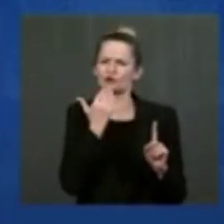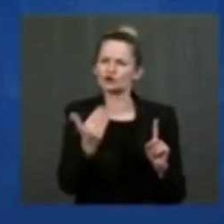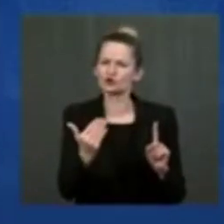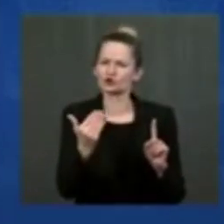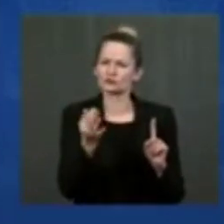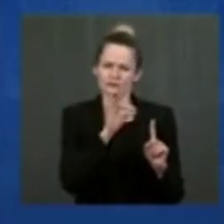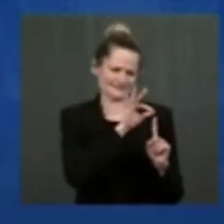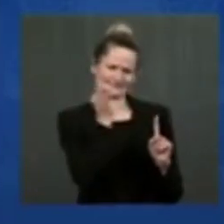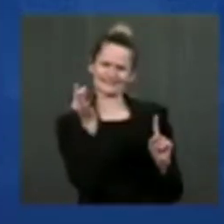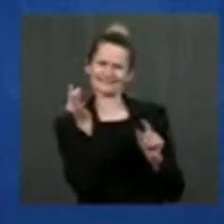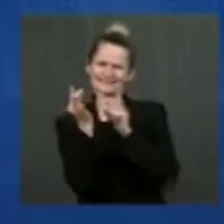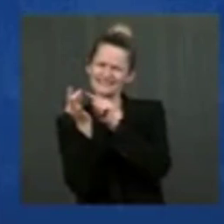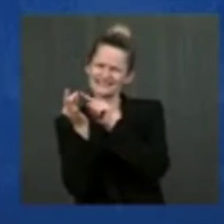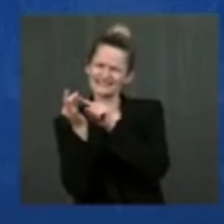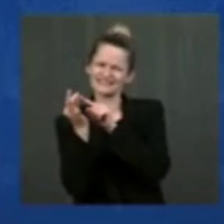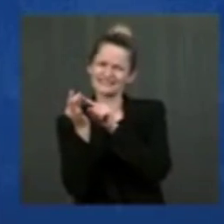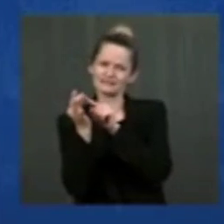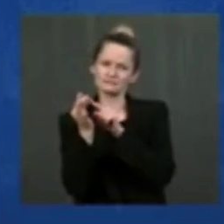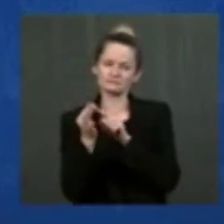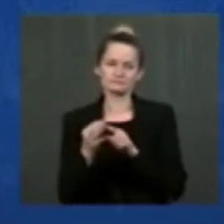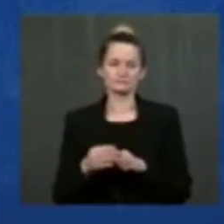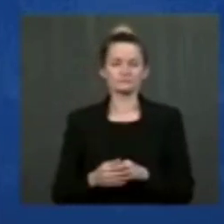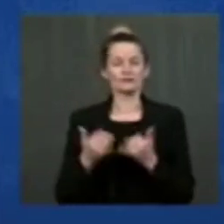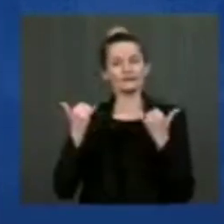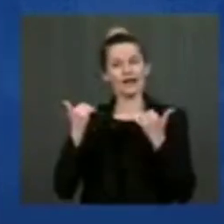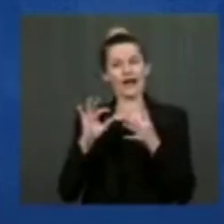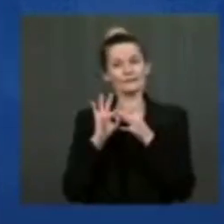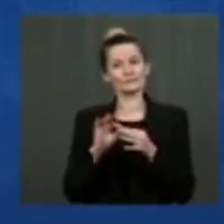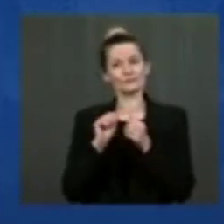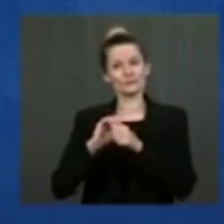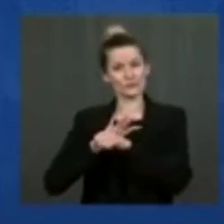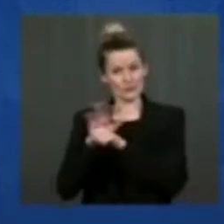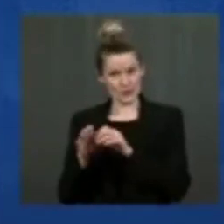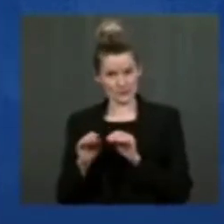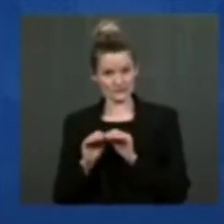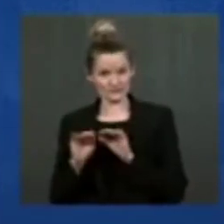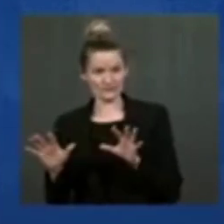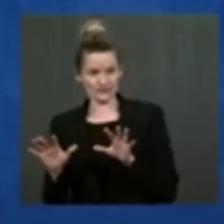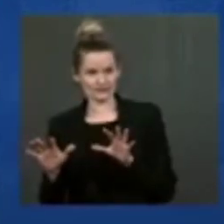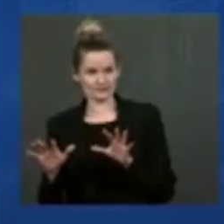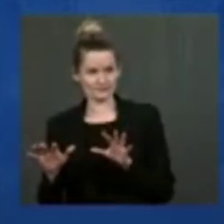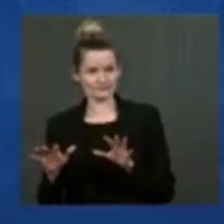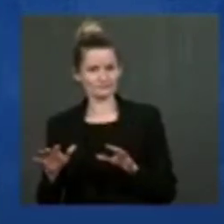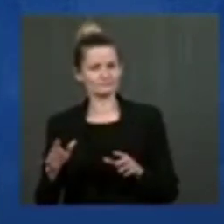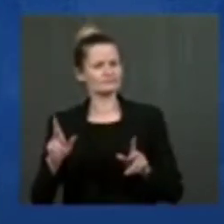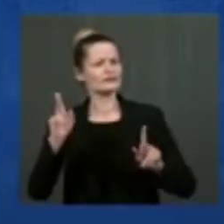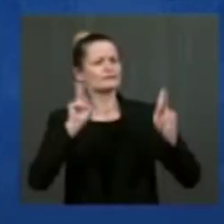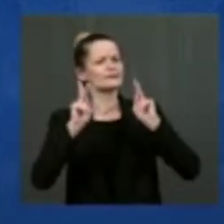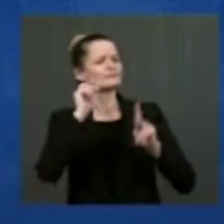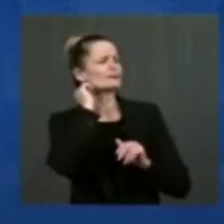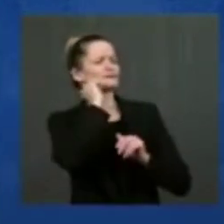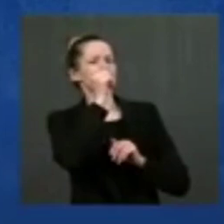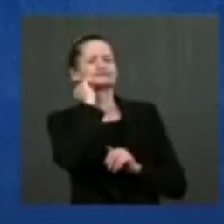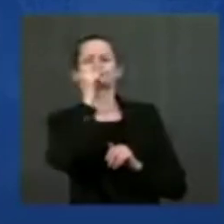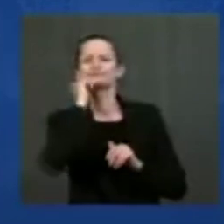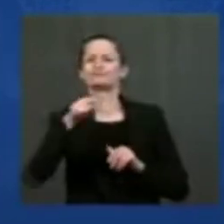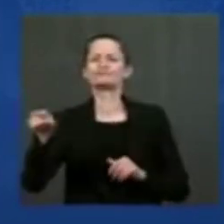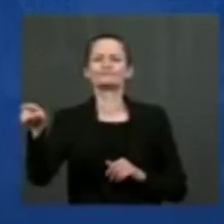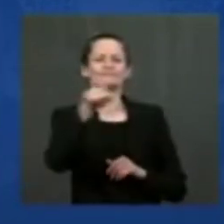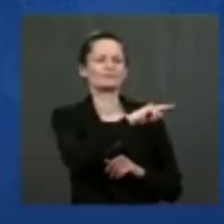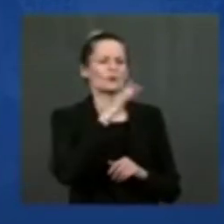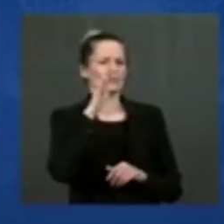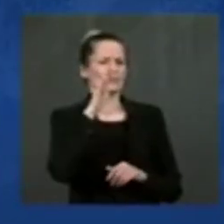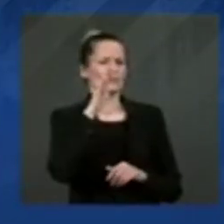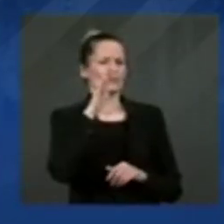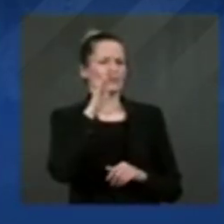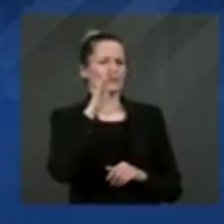is ordinary people who never thought about the technician at the drugstore, never thought